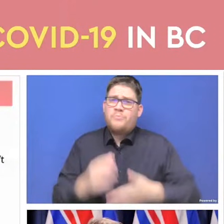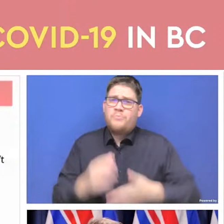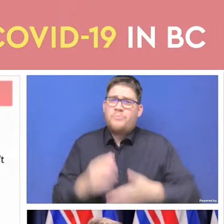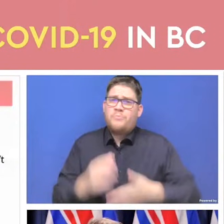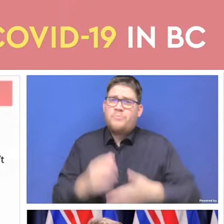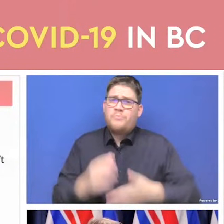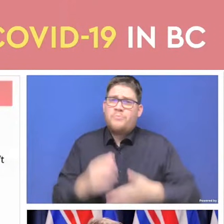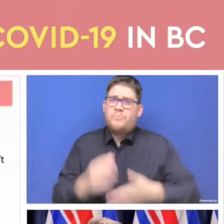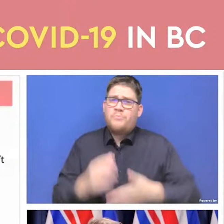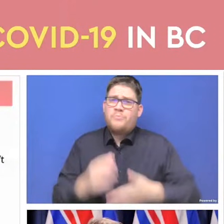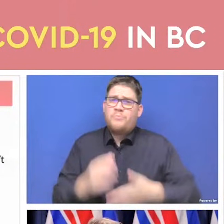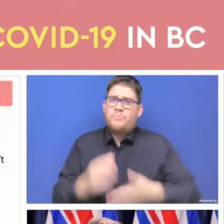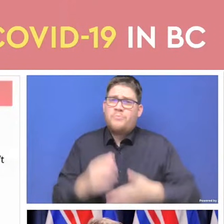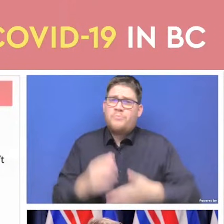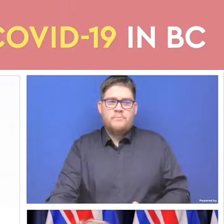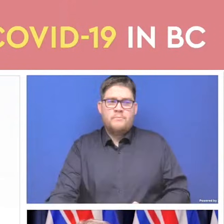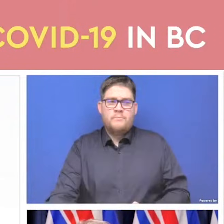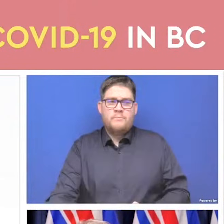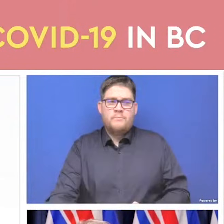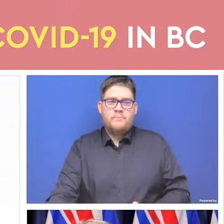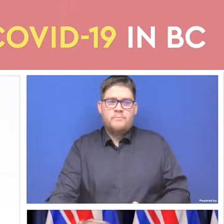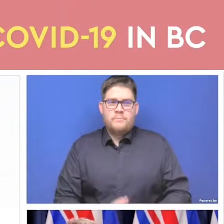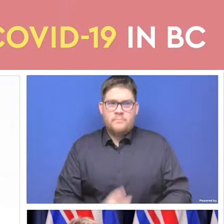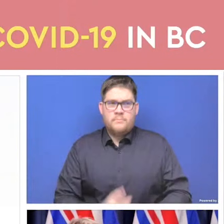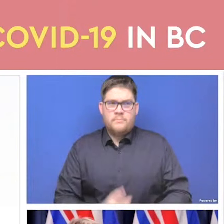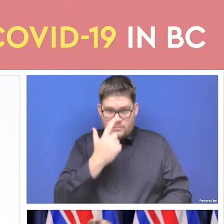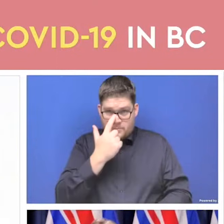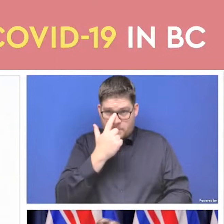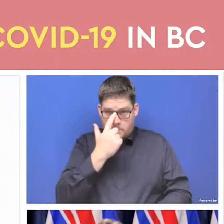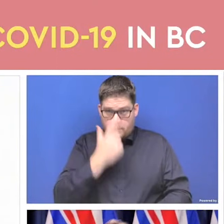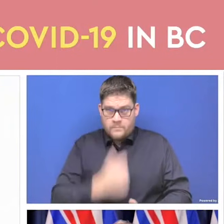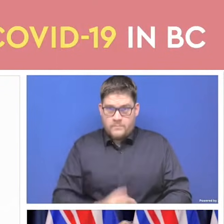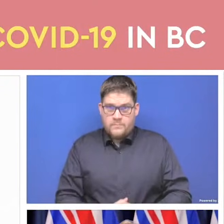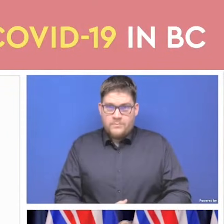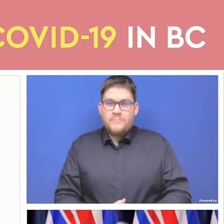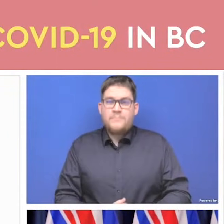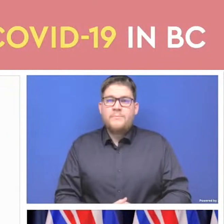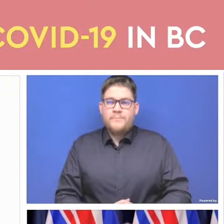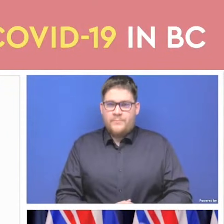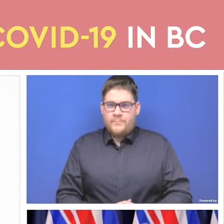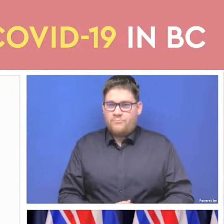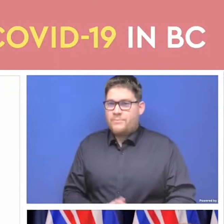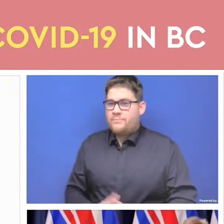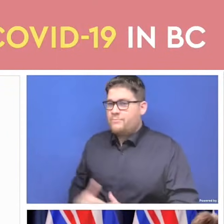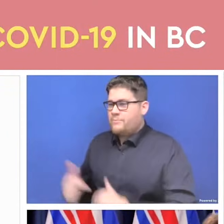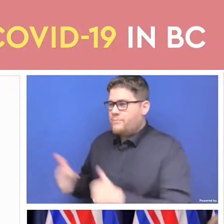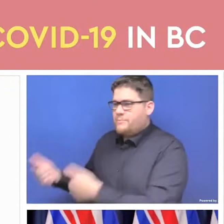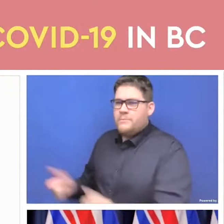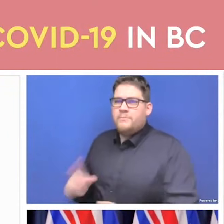So a PACE campaign, and over to Dr. Henry, who's going to talk about the benefits.